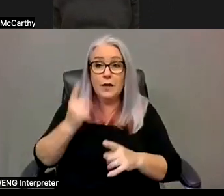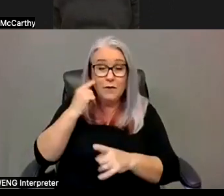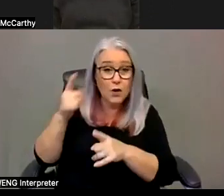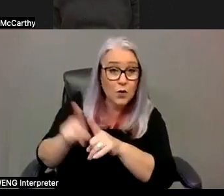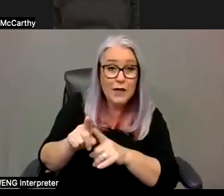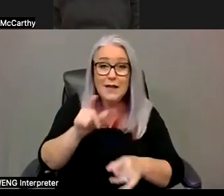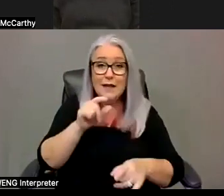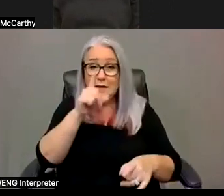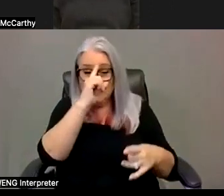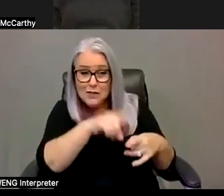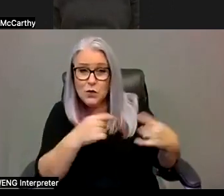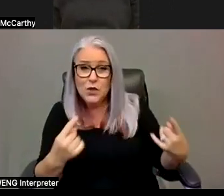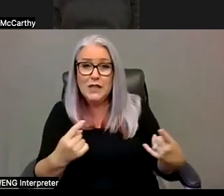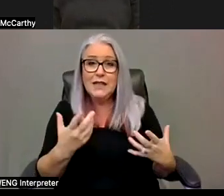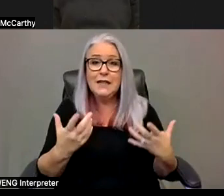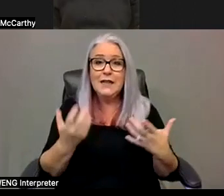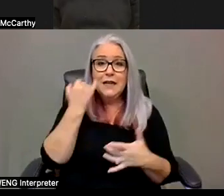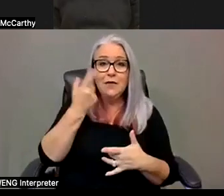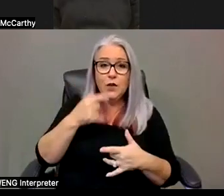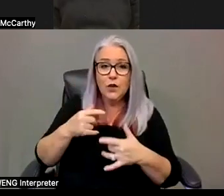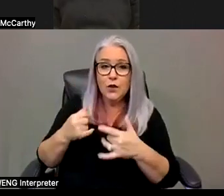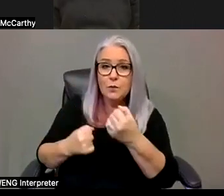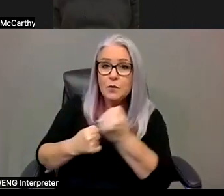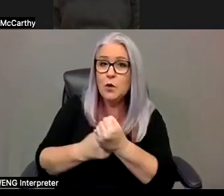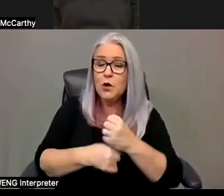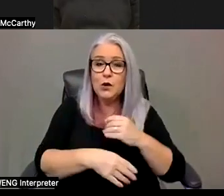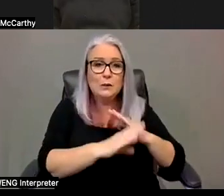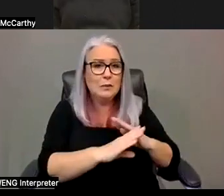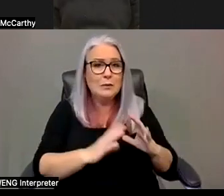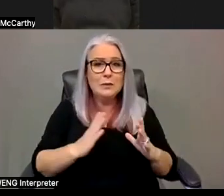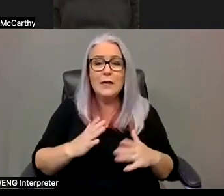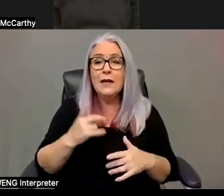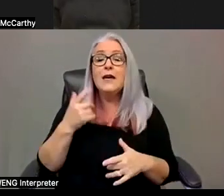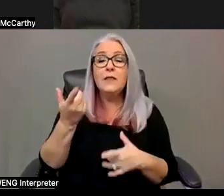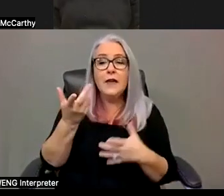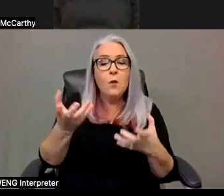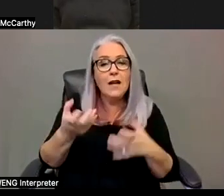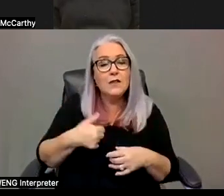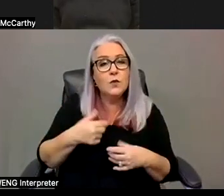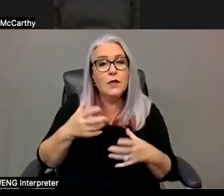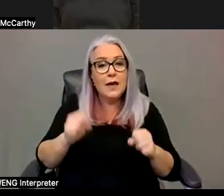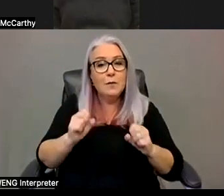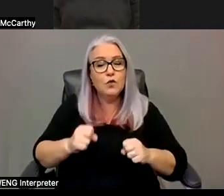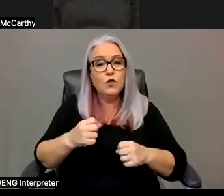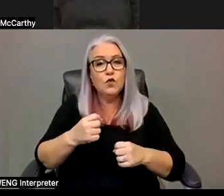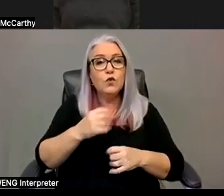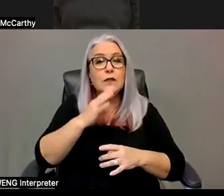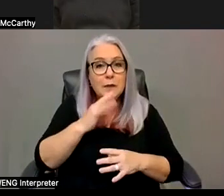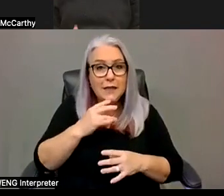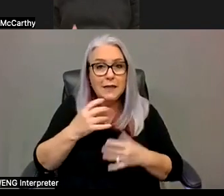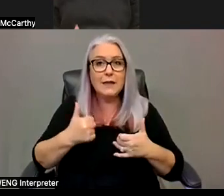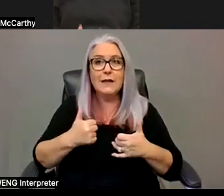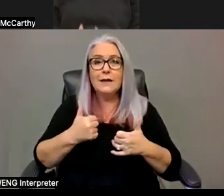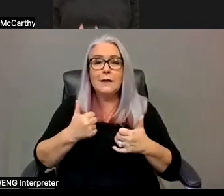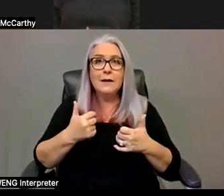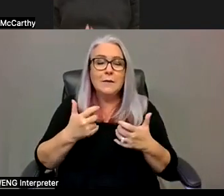are dissenters or those in favor, being able to have their voices heard, being able to be represented, being